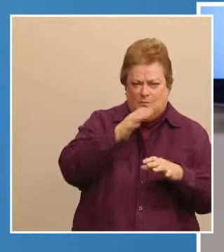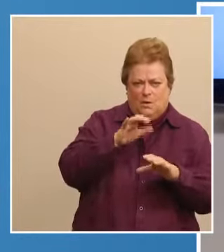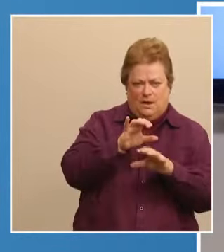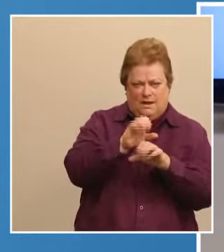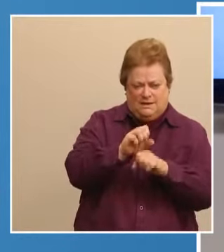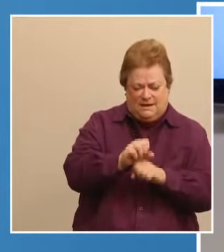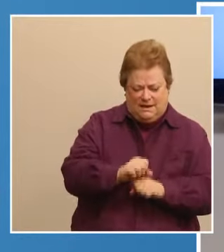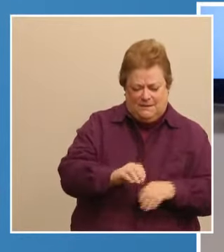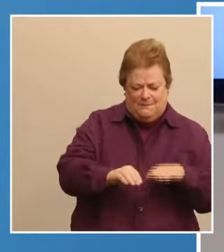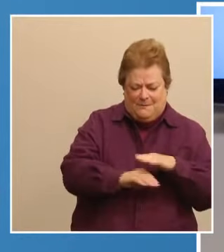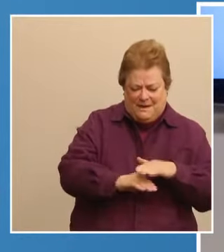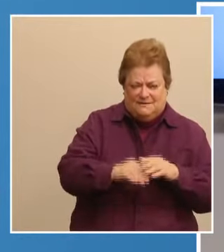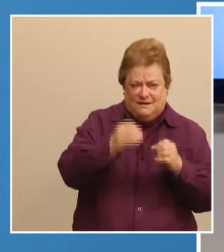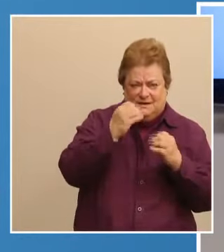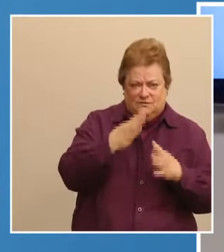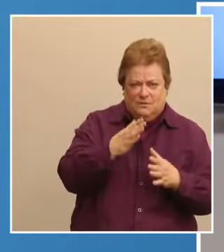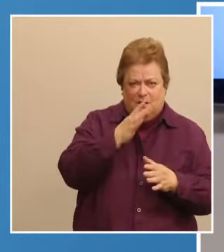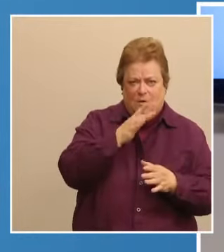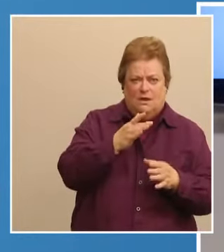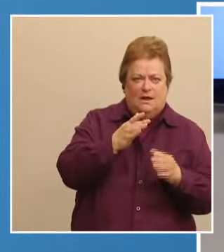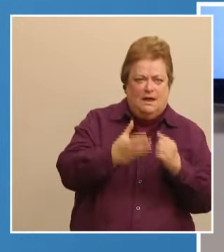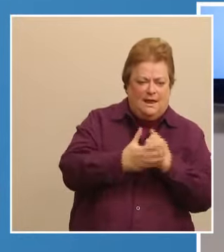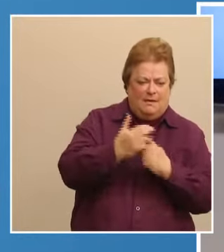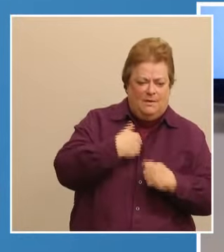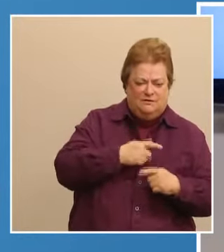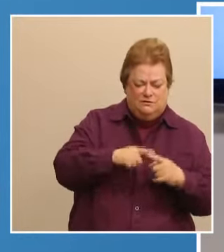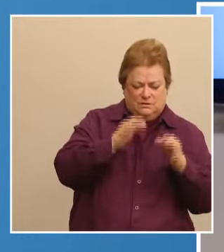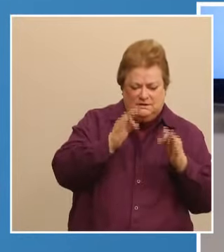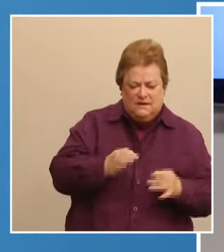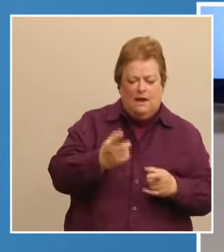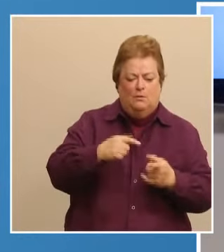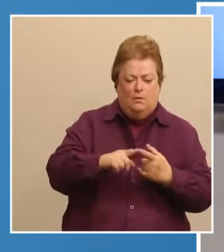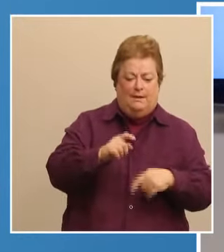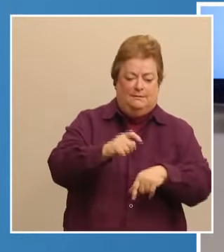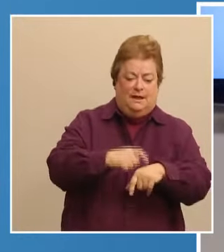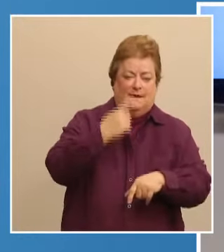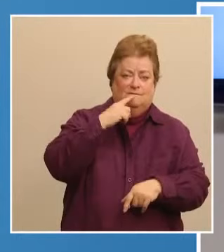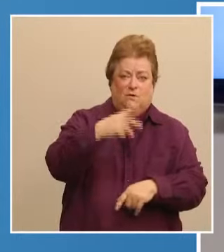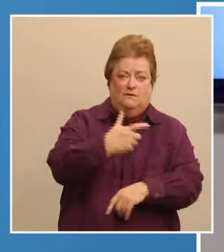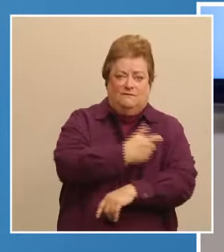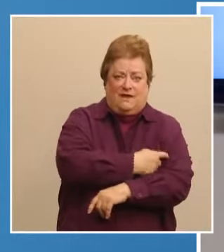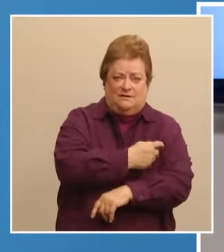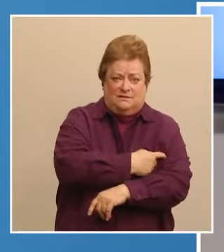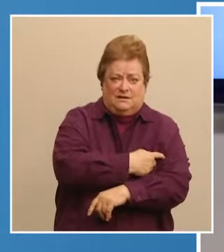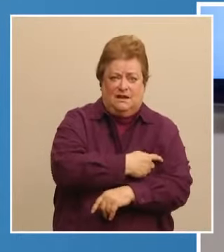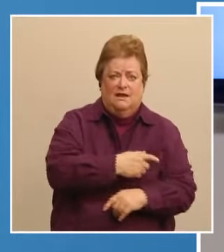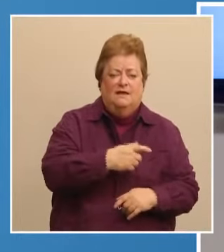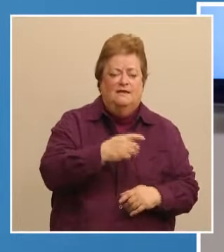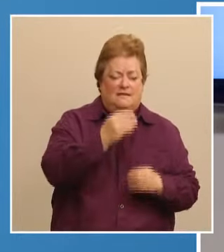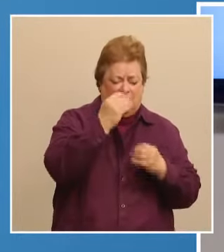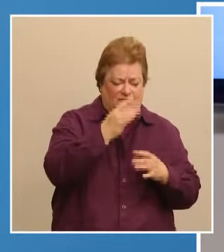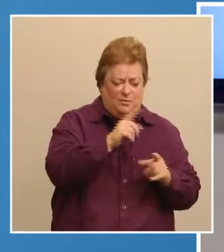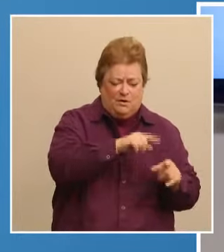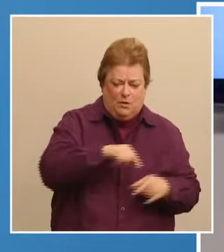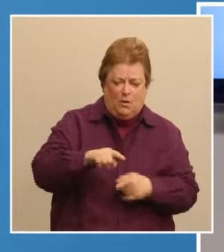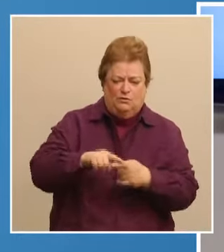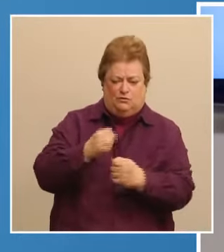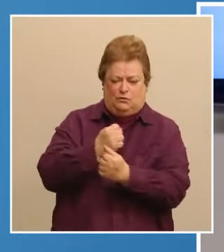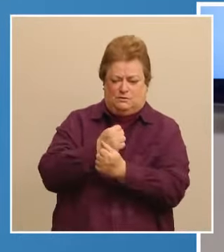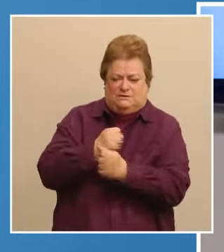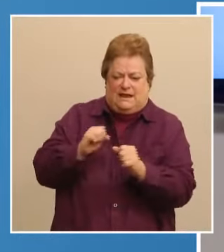will be used to help determine when the individual can be vaccinated. The information goes into a secure system and is